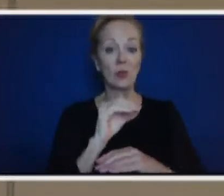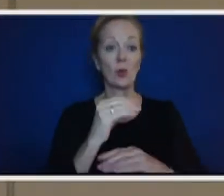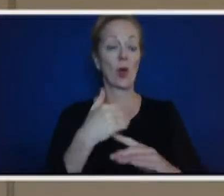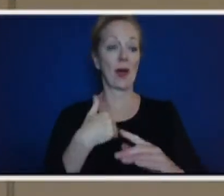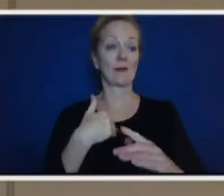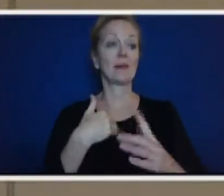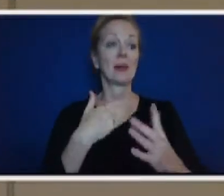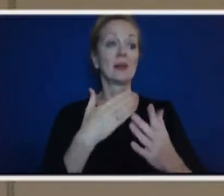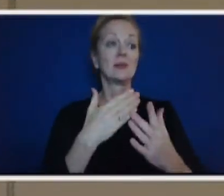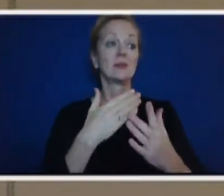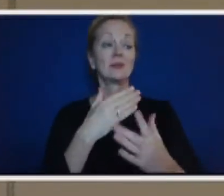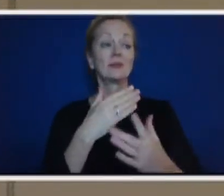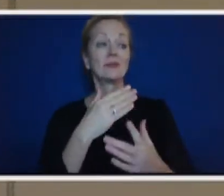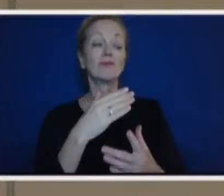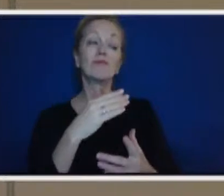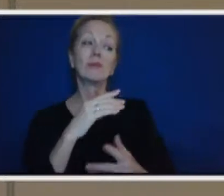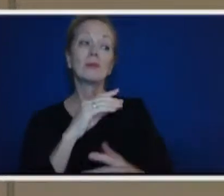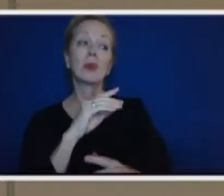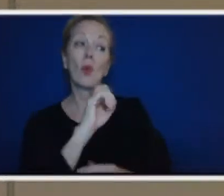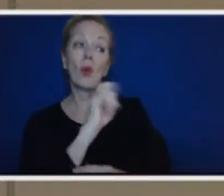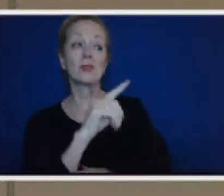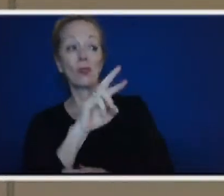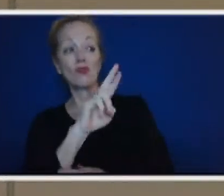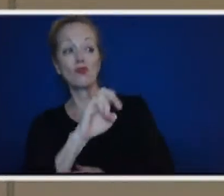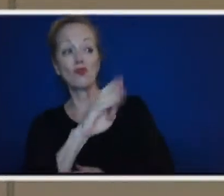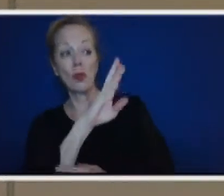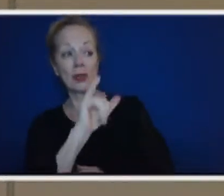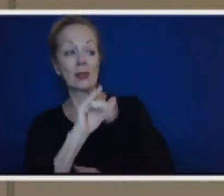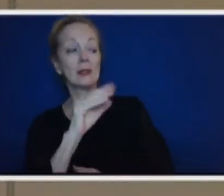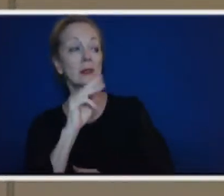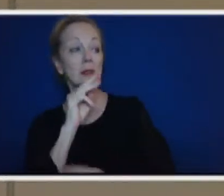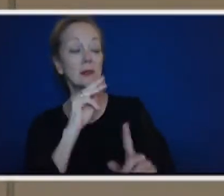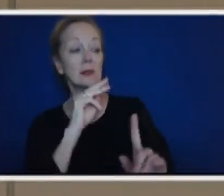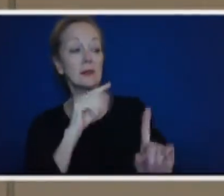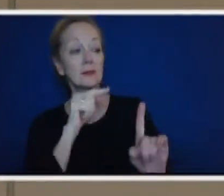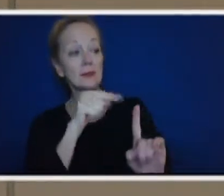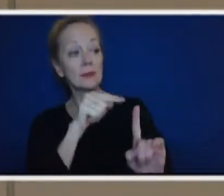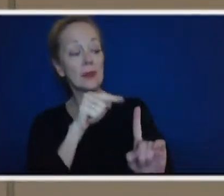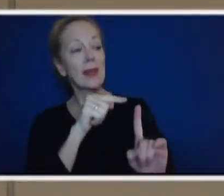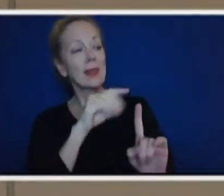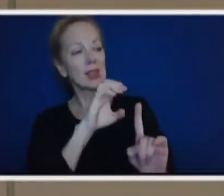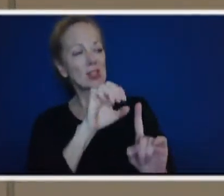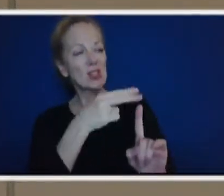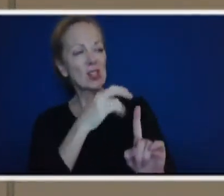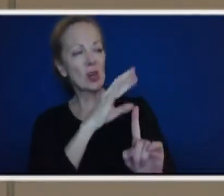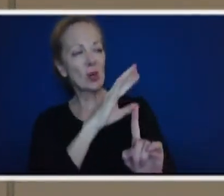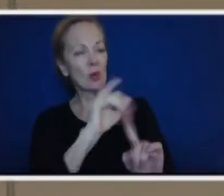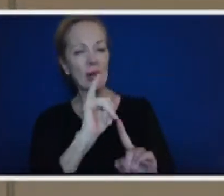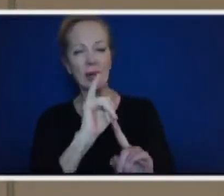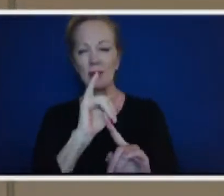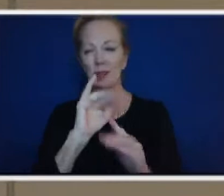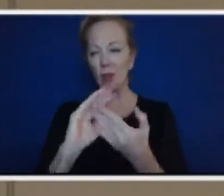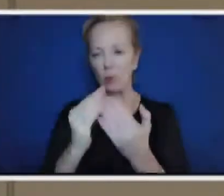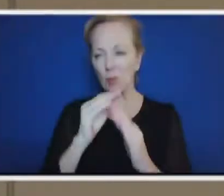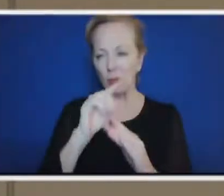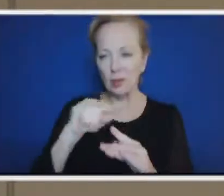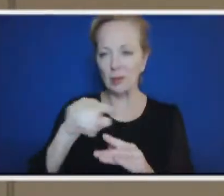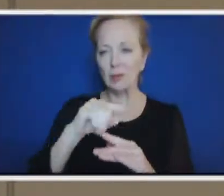Ms. Rainey and the Cherry community organization.